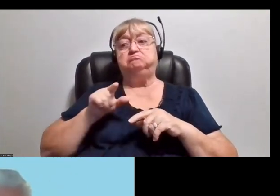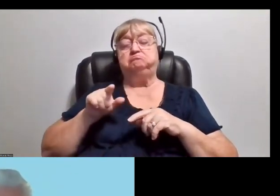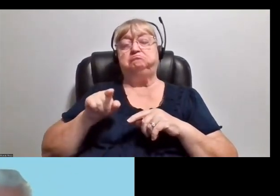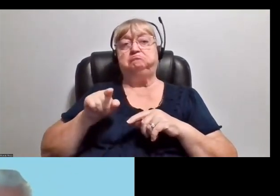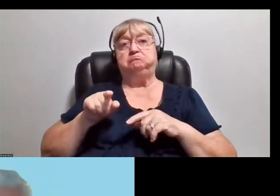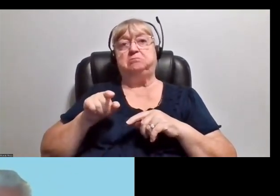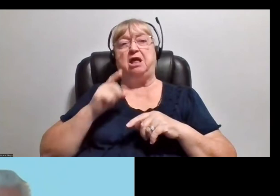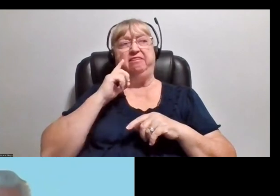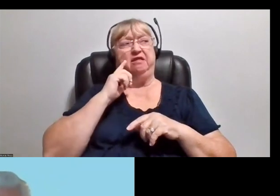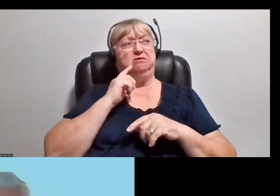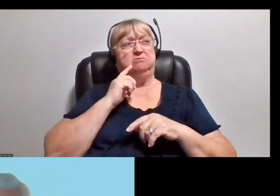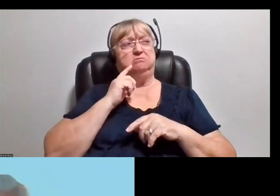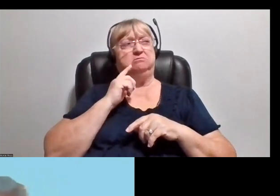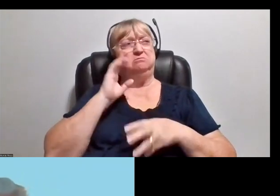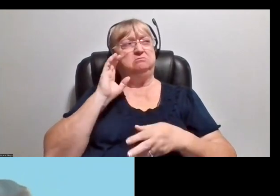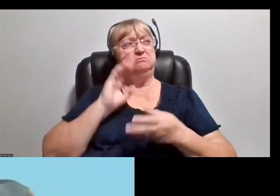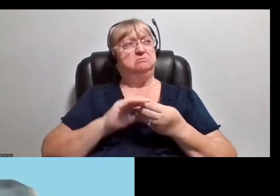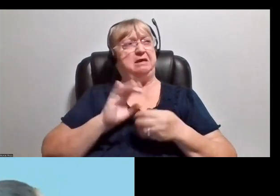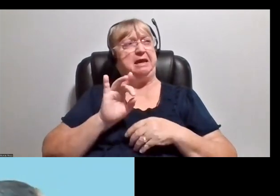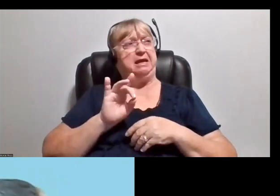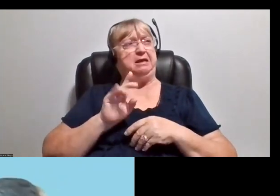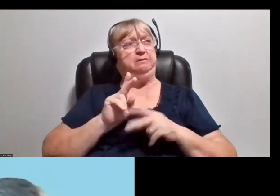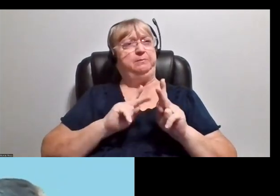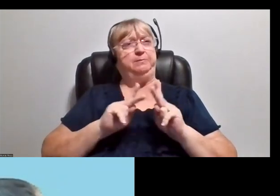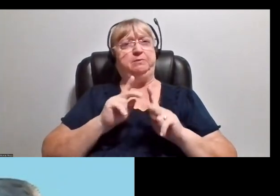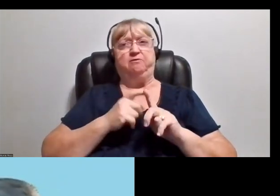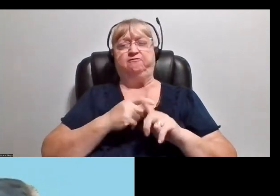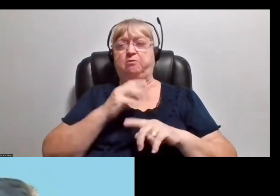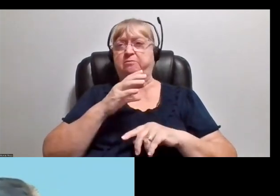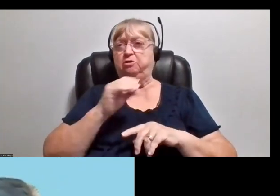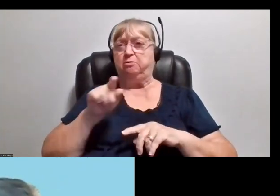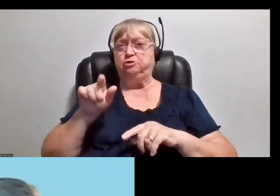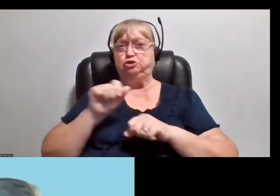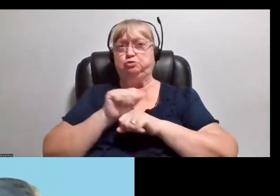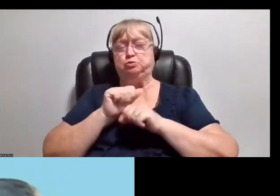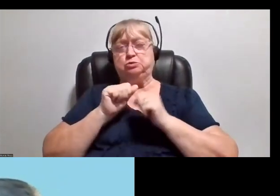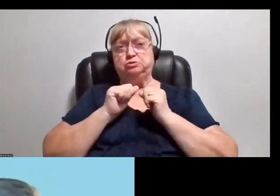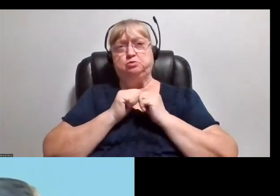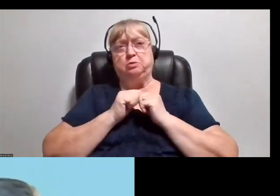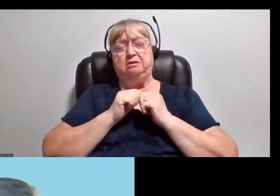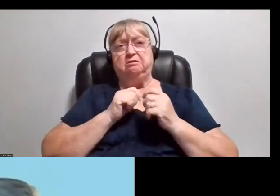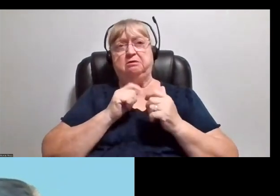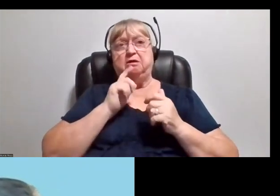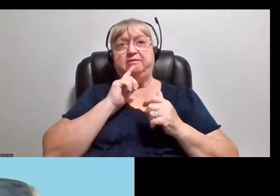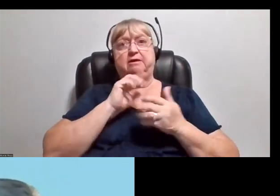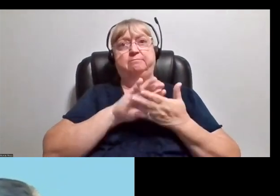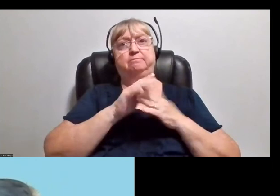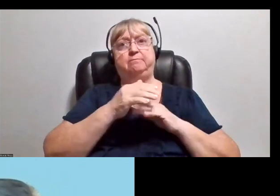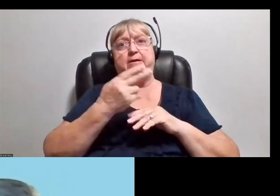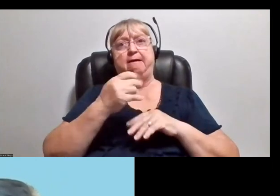it was like 8 people from the company she works with that got hacked